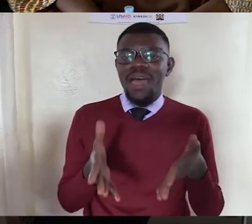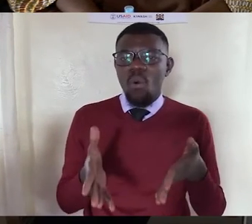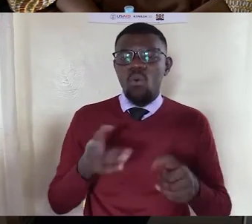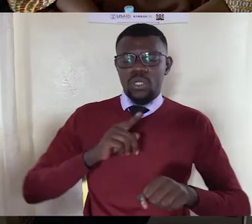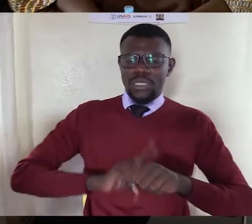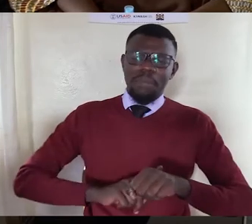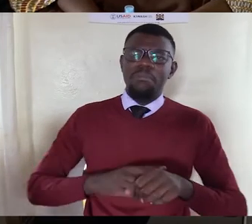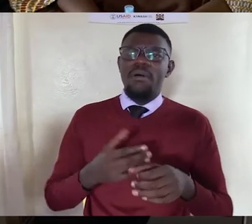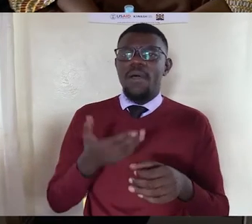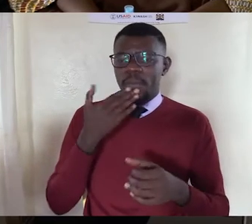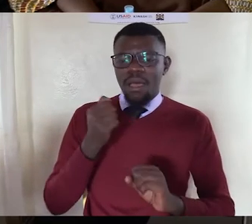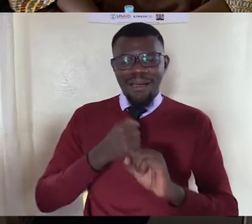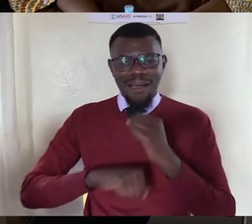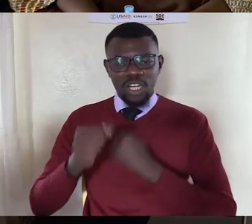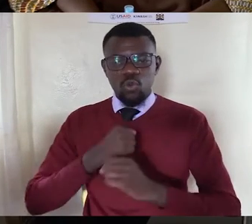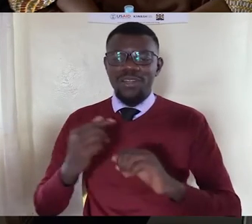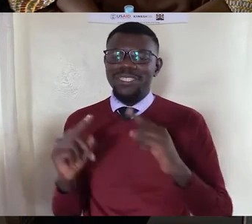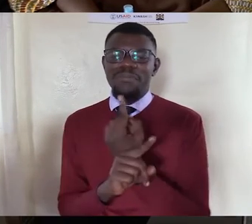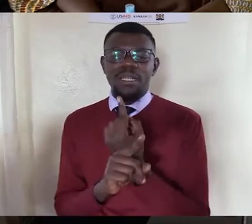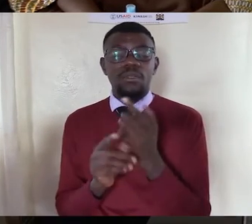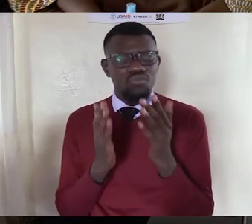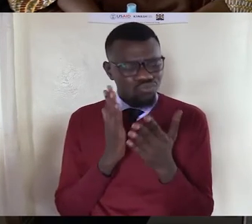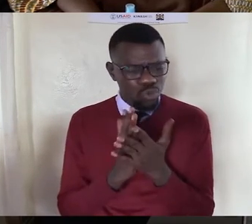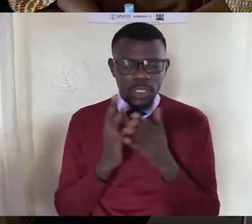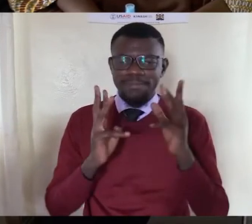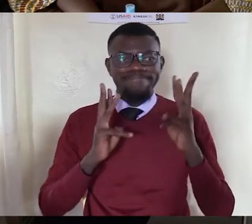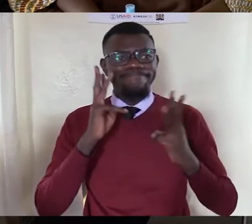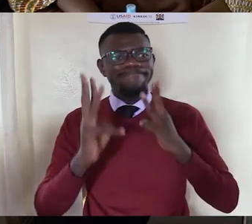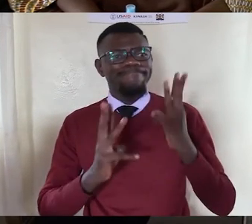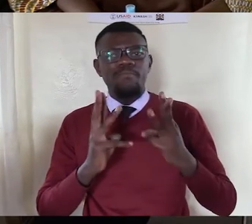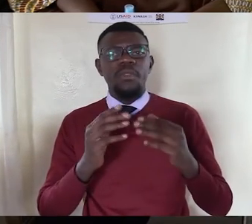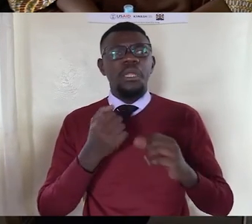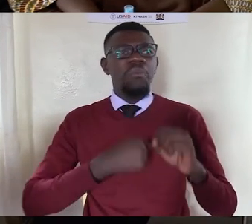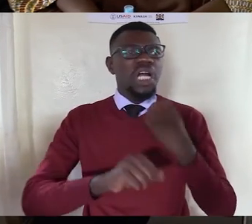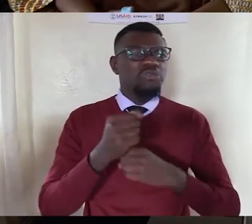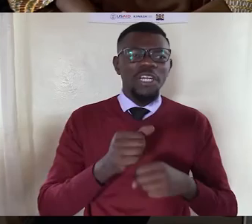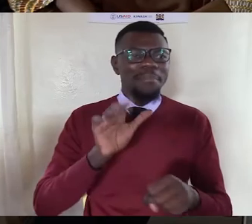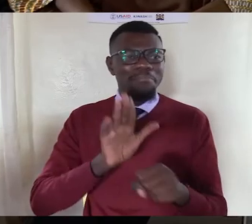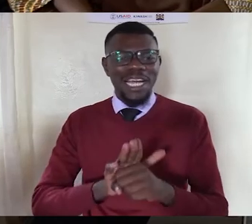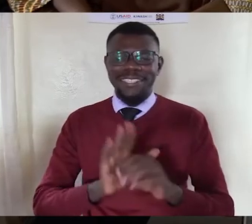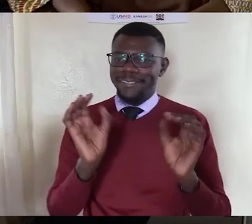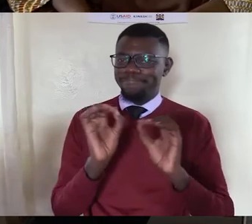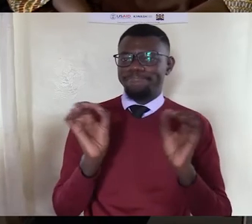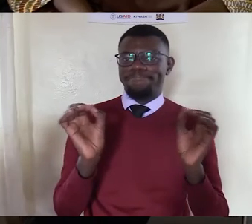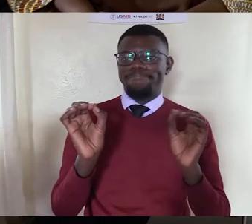that we acted differently. It's worrying that we haven't seen much action that would give us, you know,